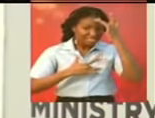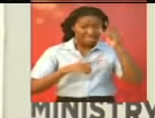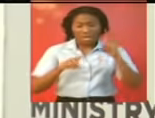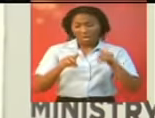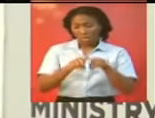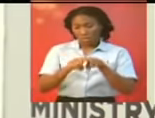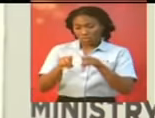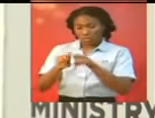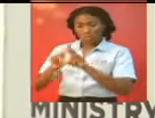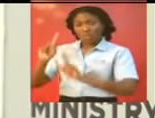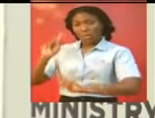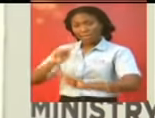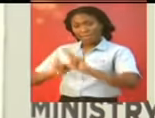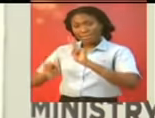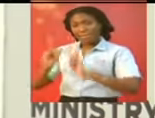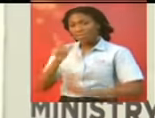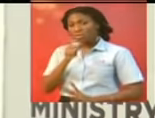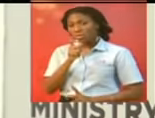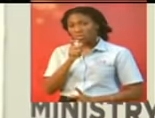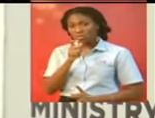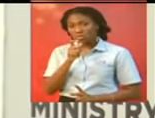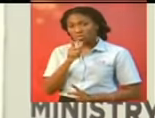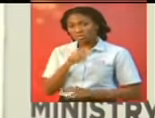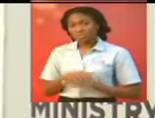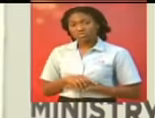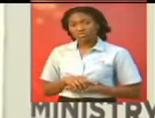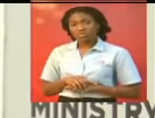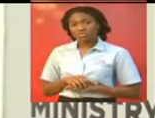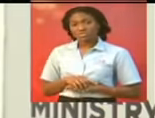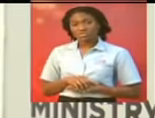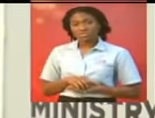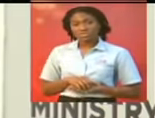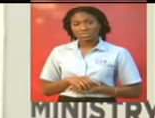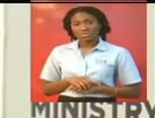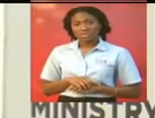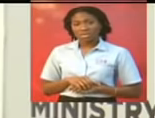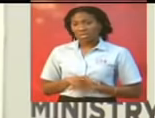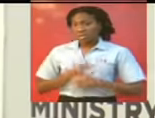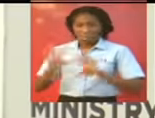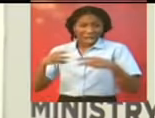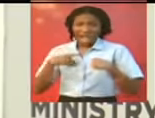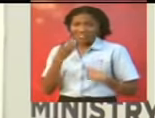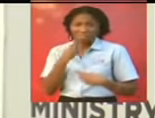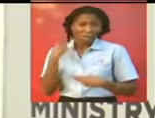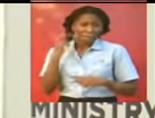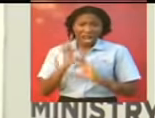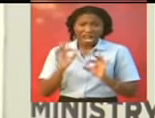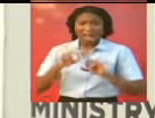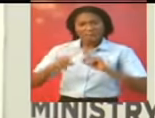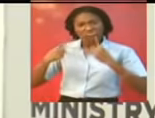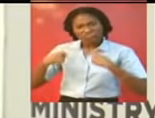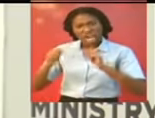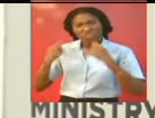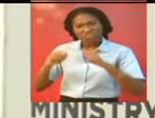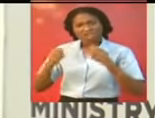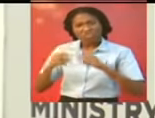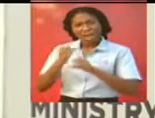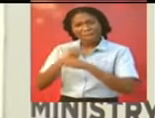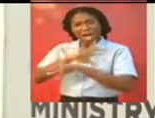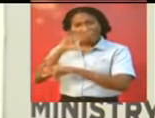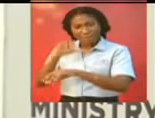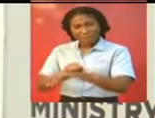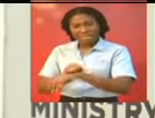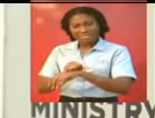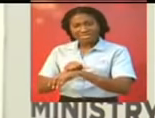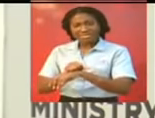database of persons who would have attempted in the past to make appointments. But